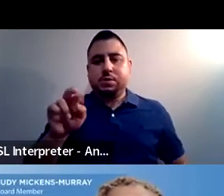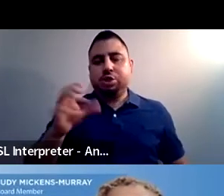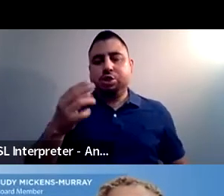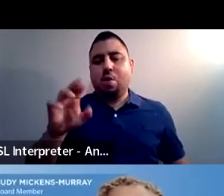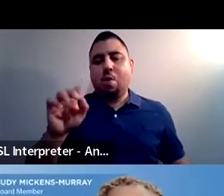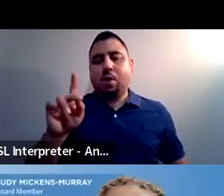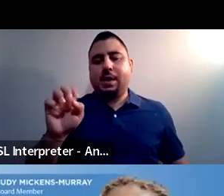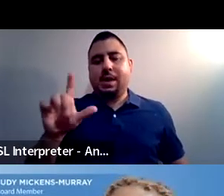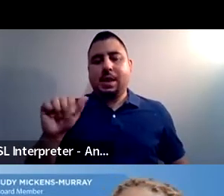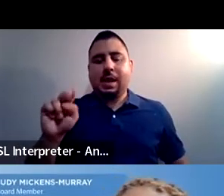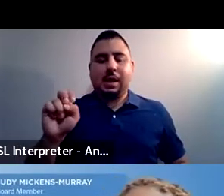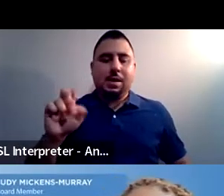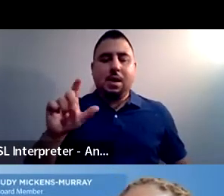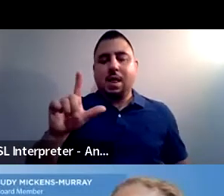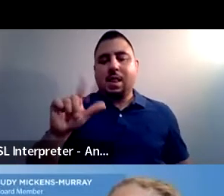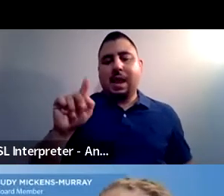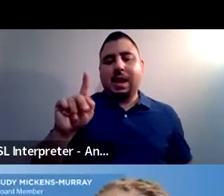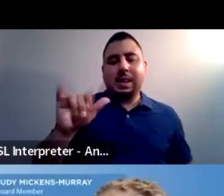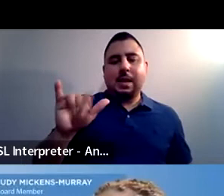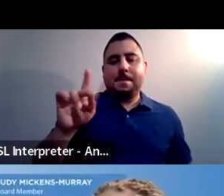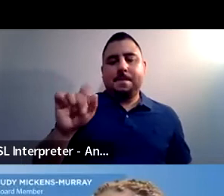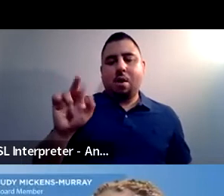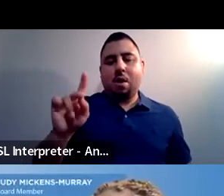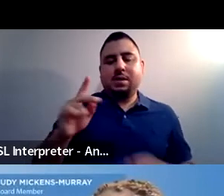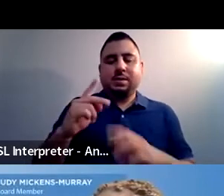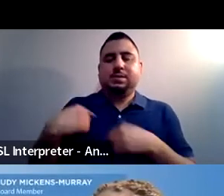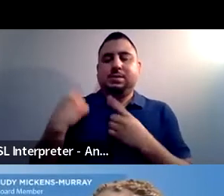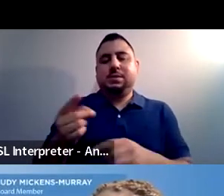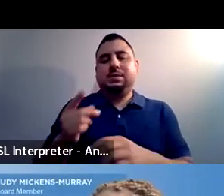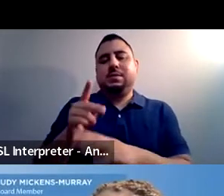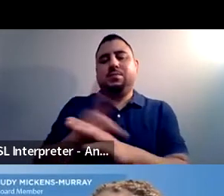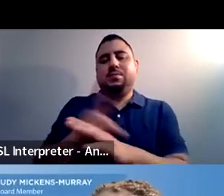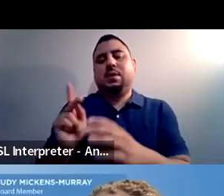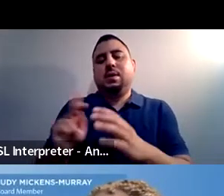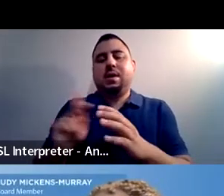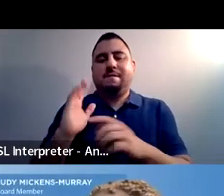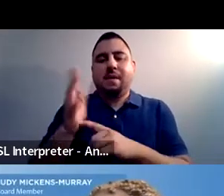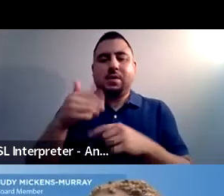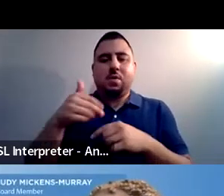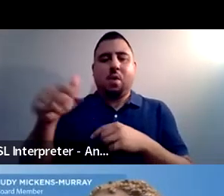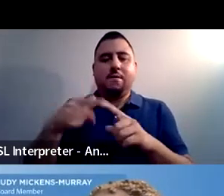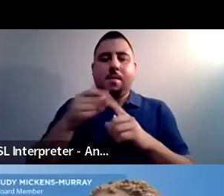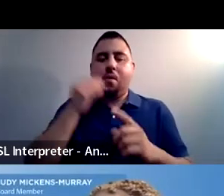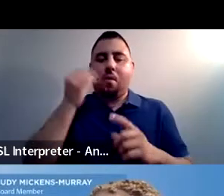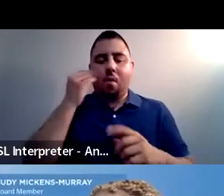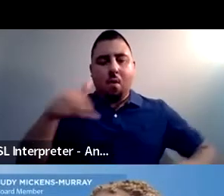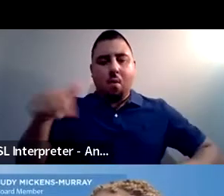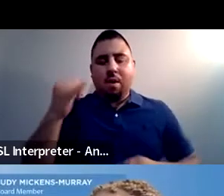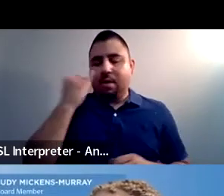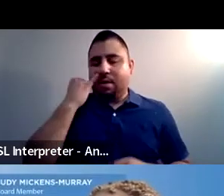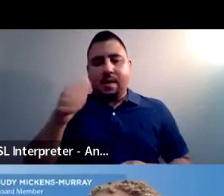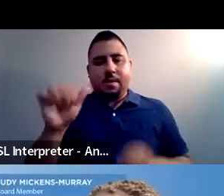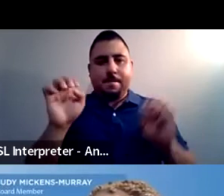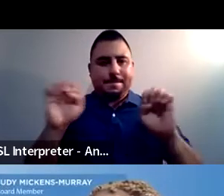He has been at Langley Park McCormick since the pre-K. It is a 5-minute walk away from my home. I can walk there in case if there